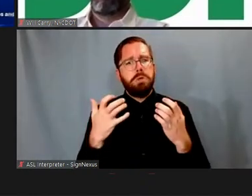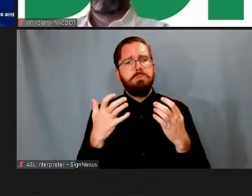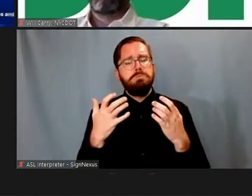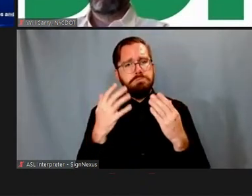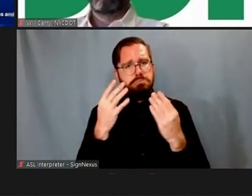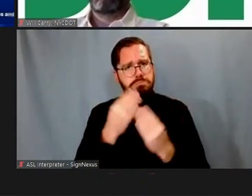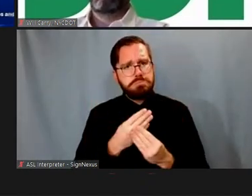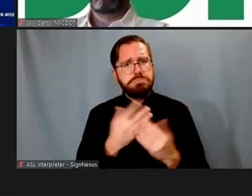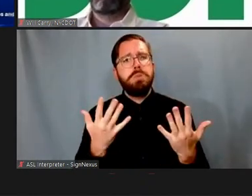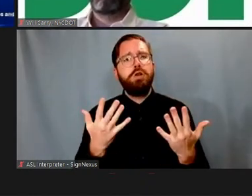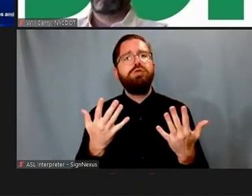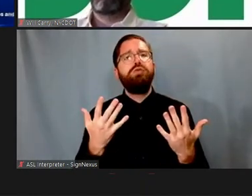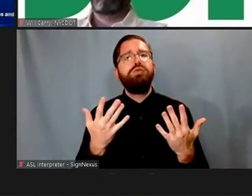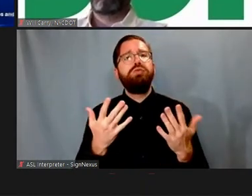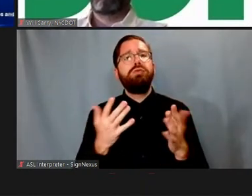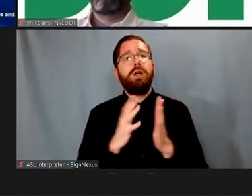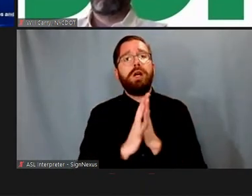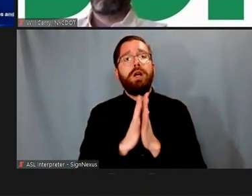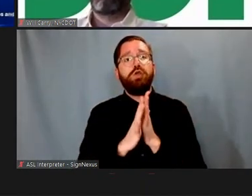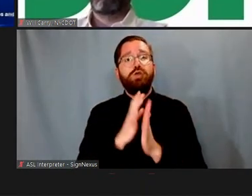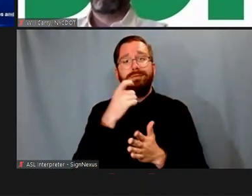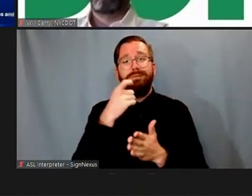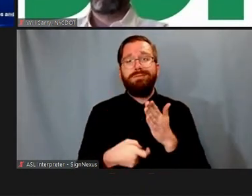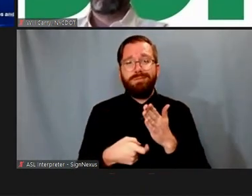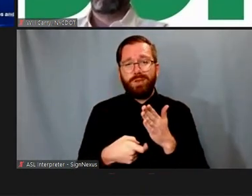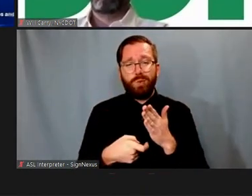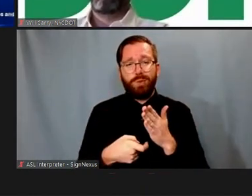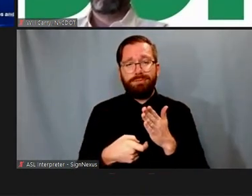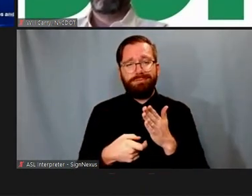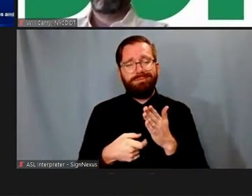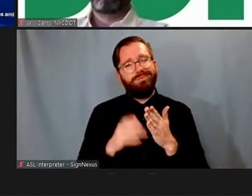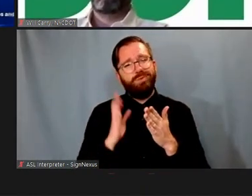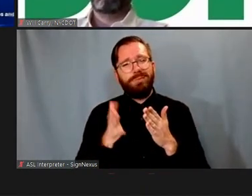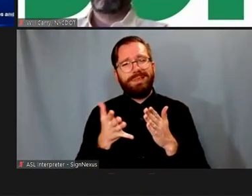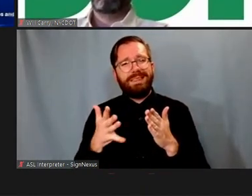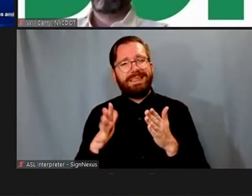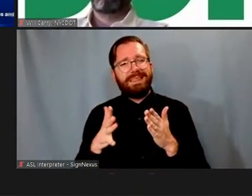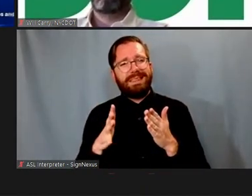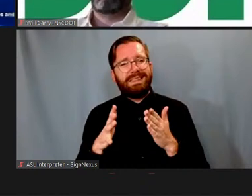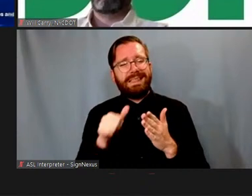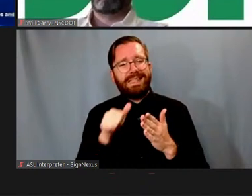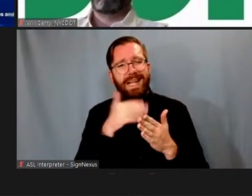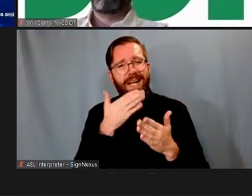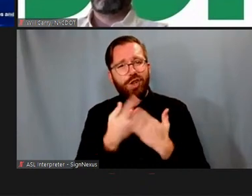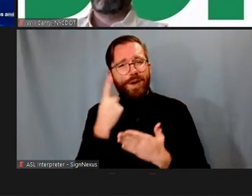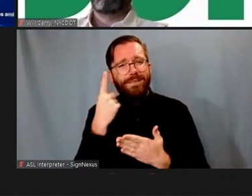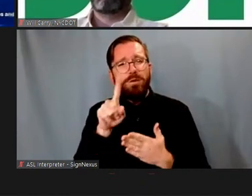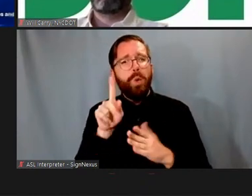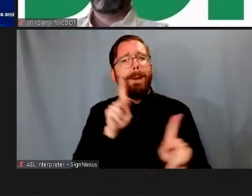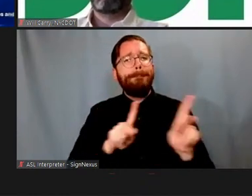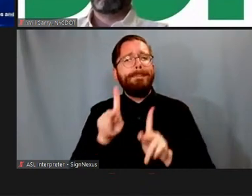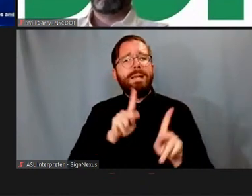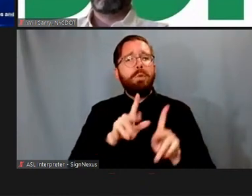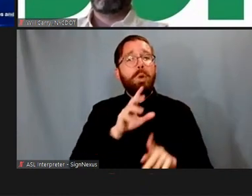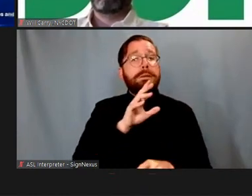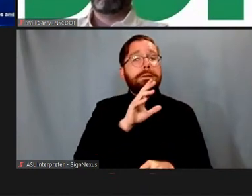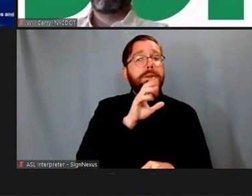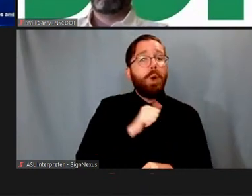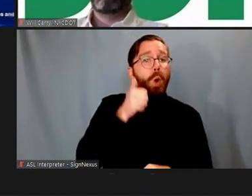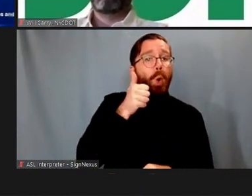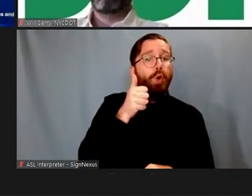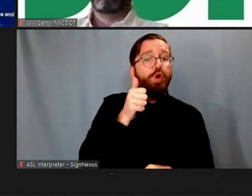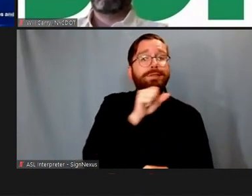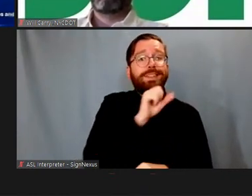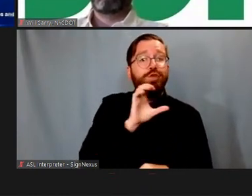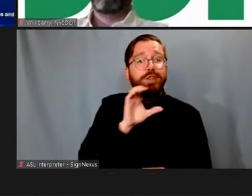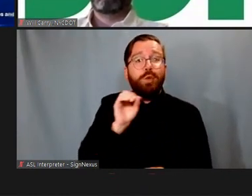congestion pricing is going to be onerous and slightly cool for the seniors and the disabled as well as the unwell who